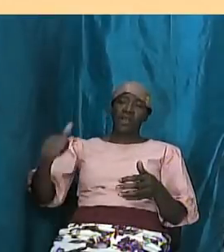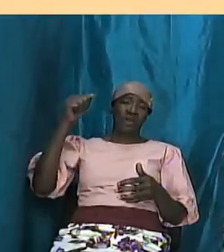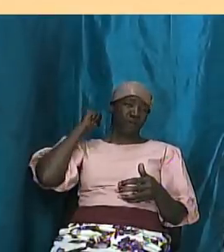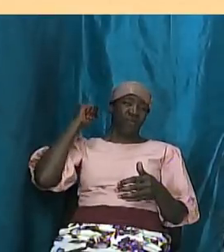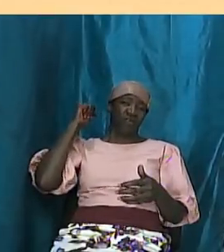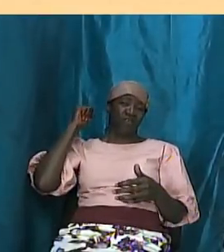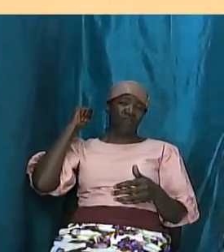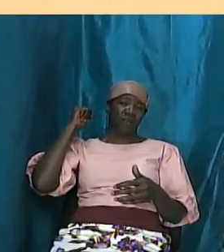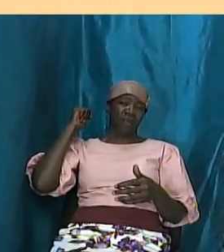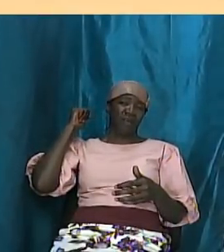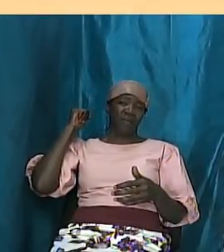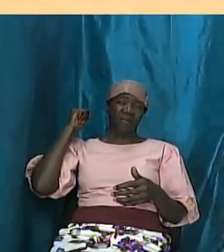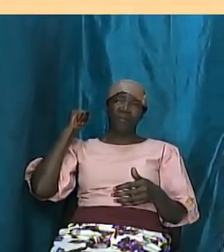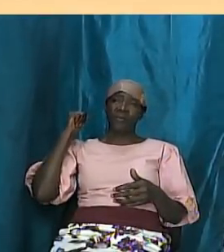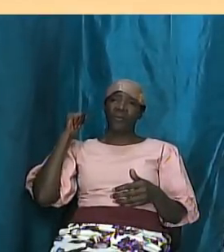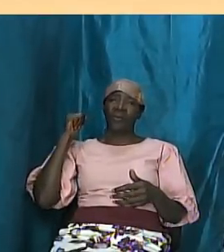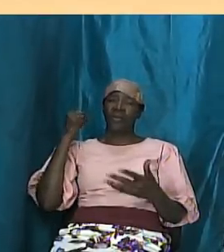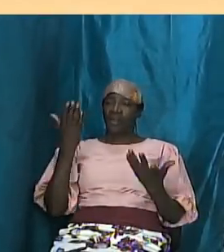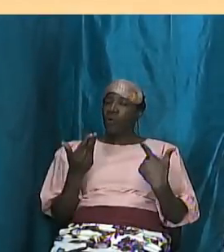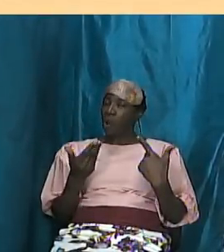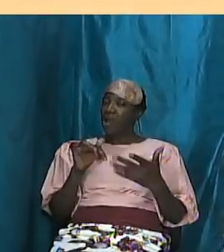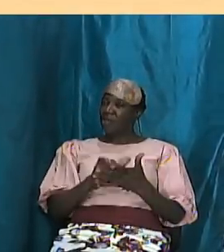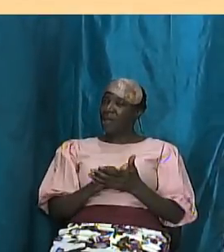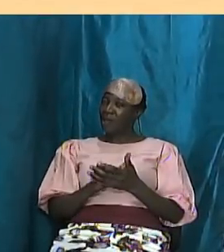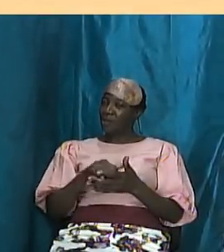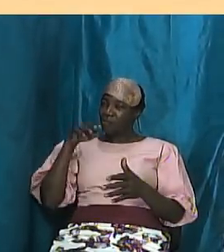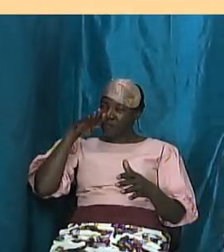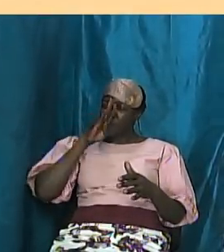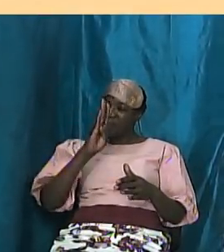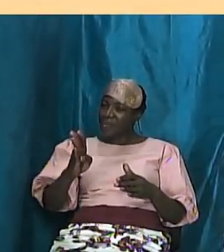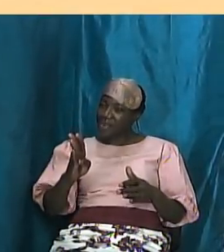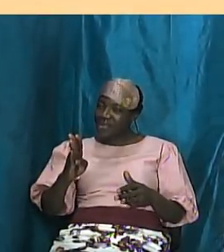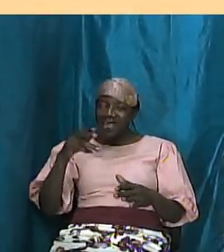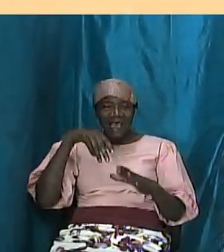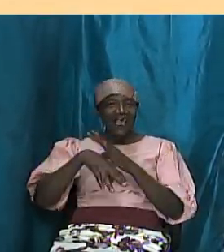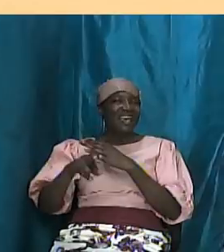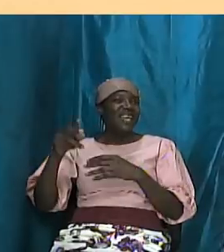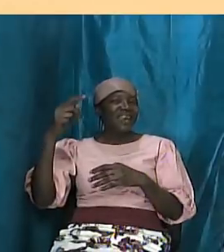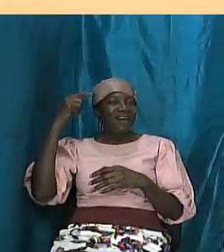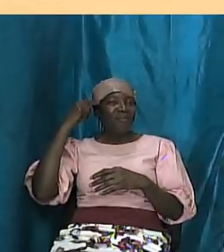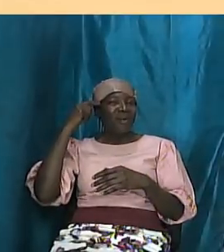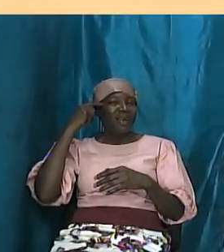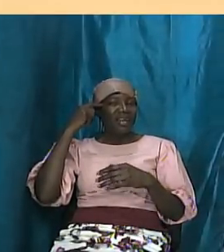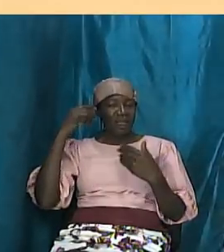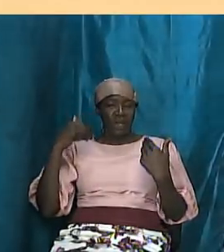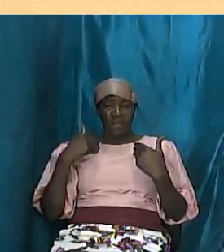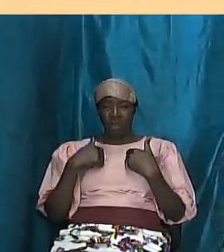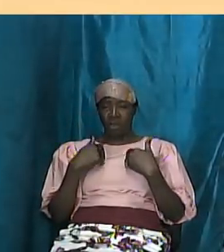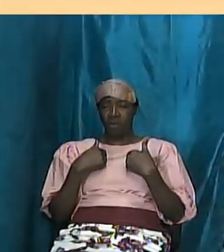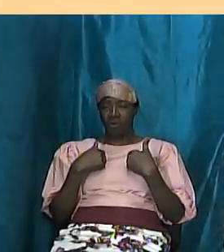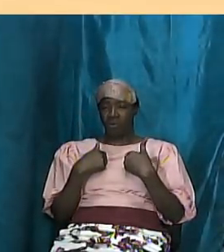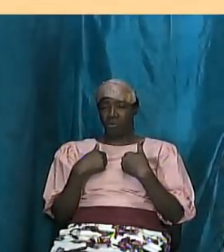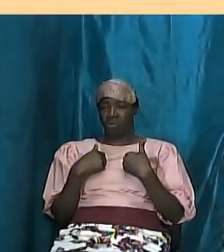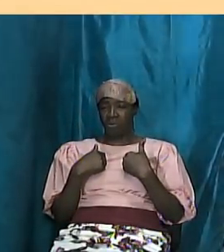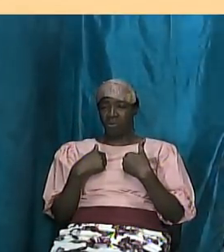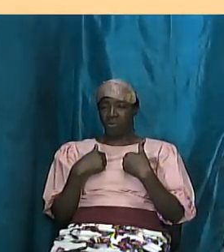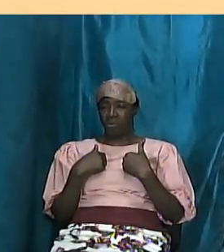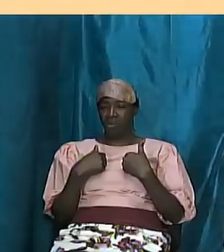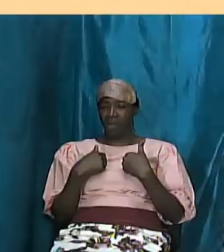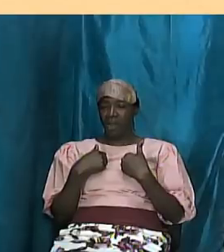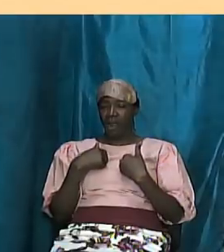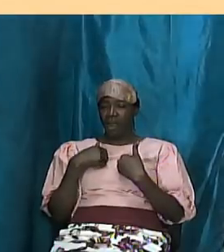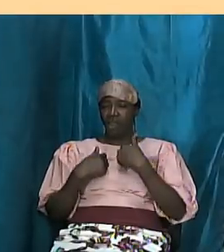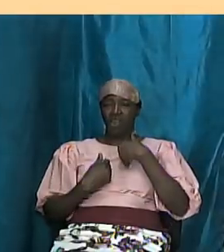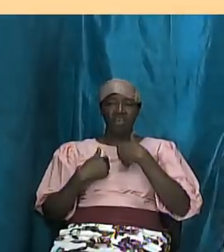real history. And I want that to be cemented in our minds. Our youngsters going to college and those